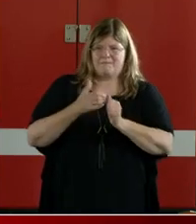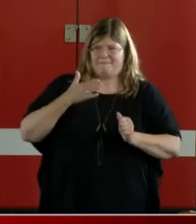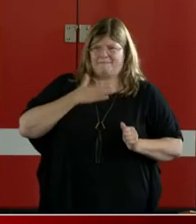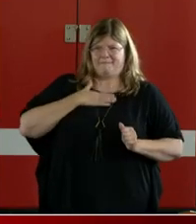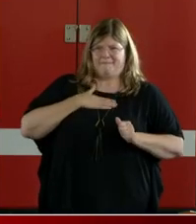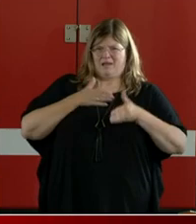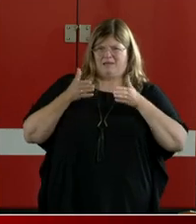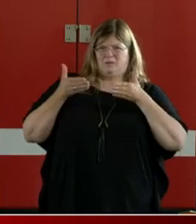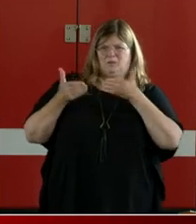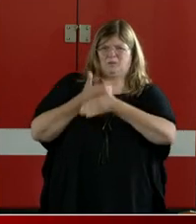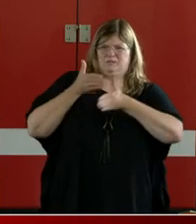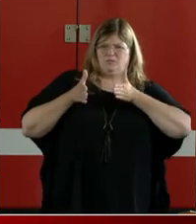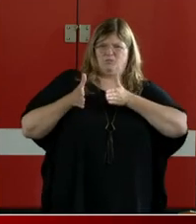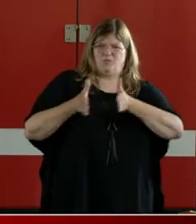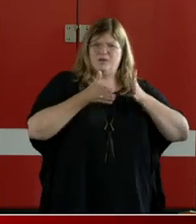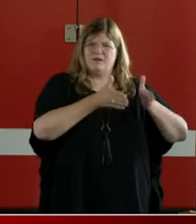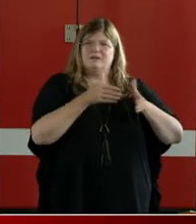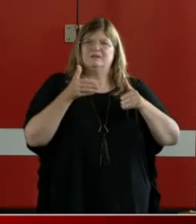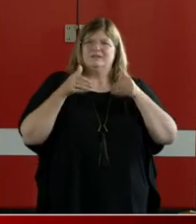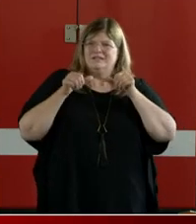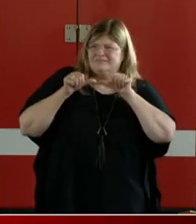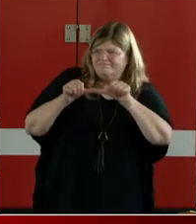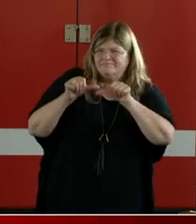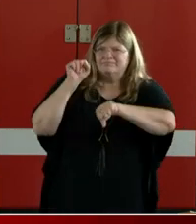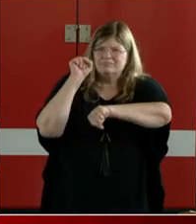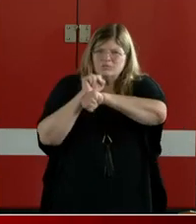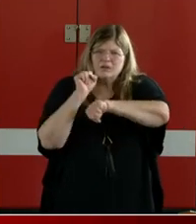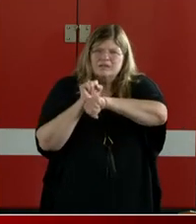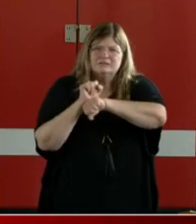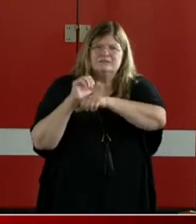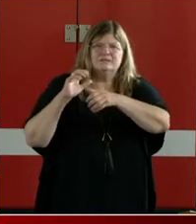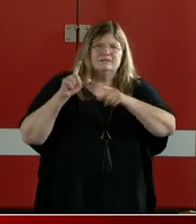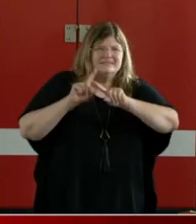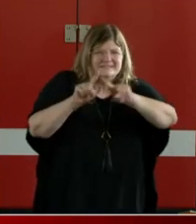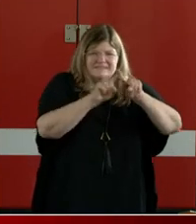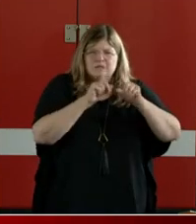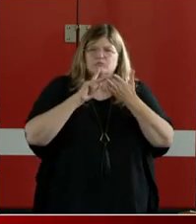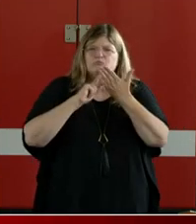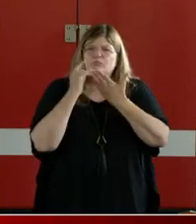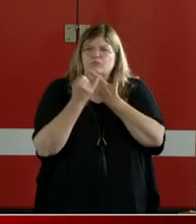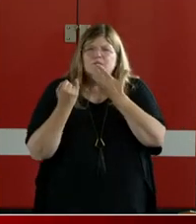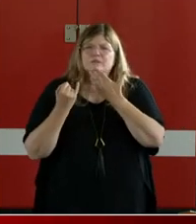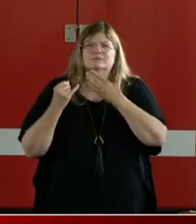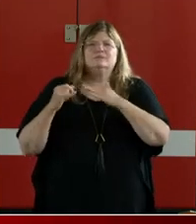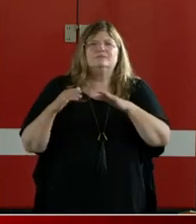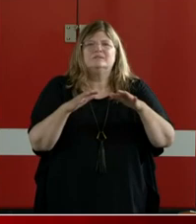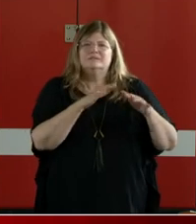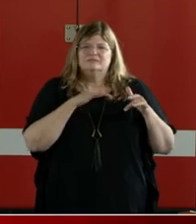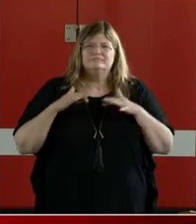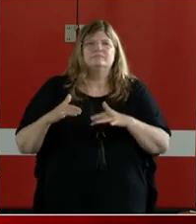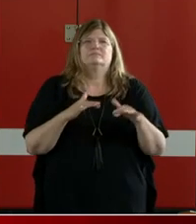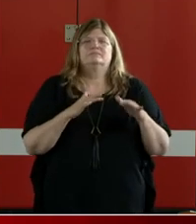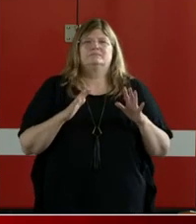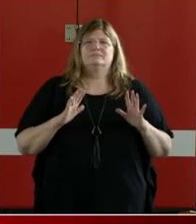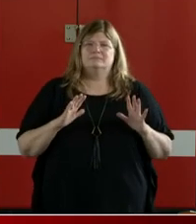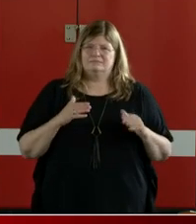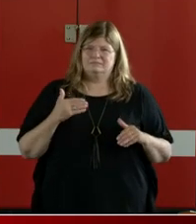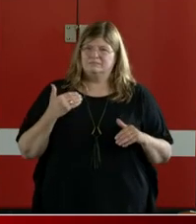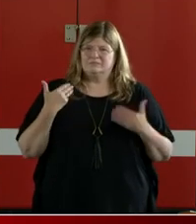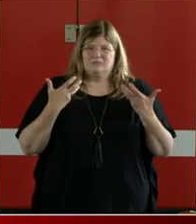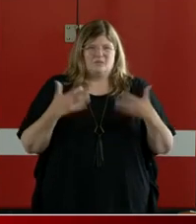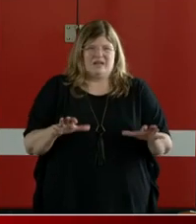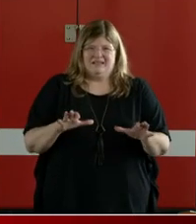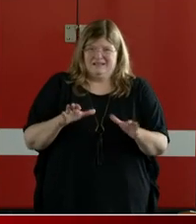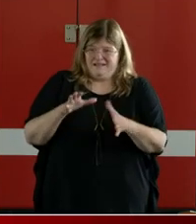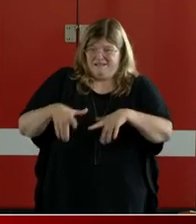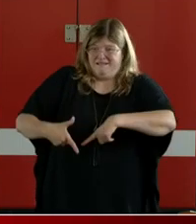all the things that we've been working on. We have a lot of projects going, and we don't want any of those to stop. Obviously, as the chief said, we have a budget